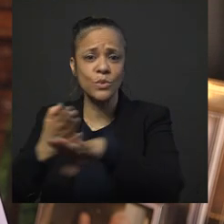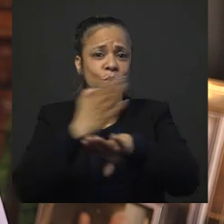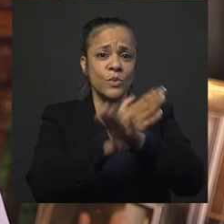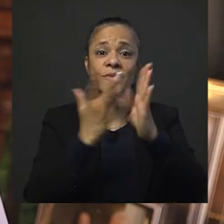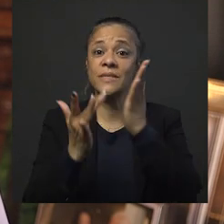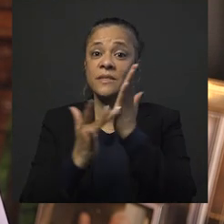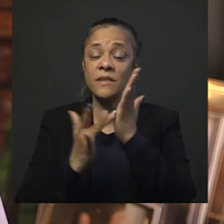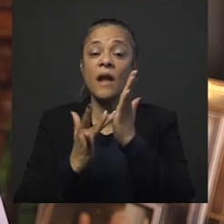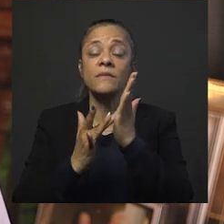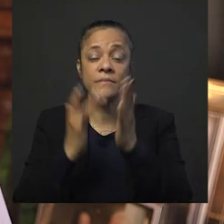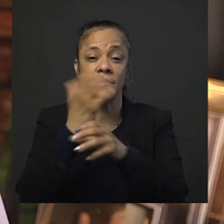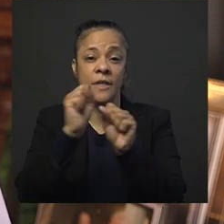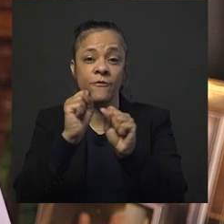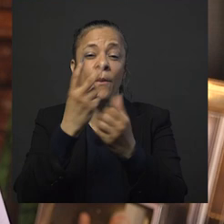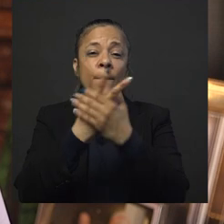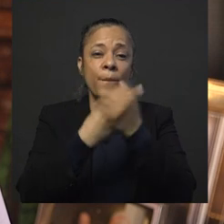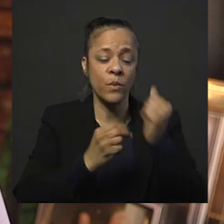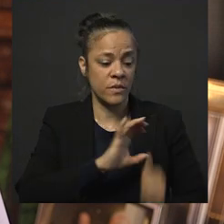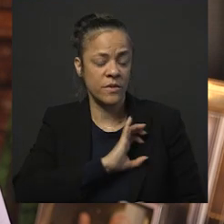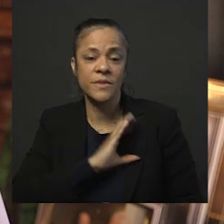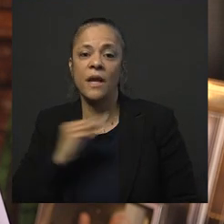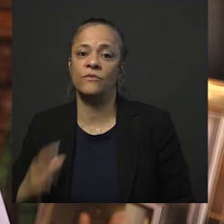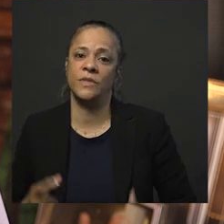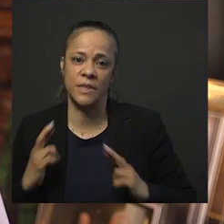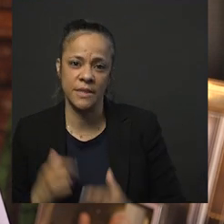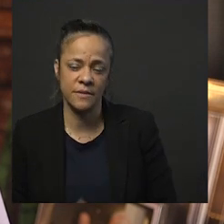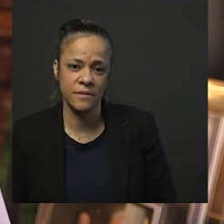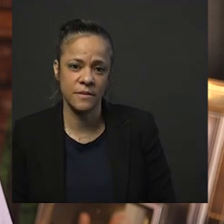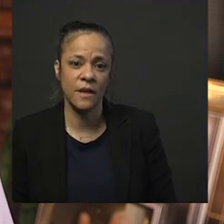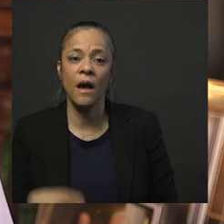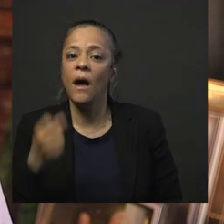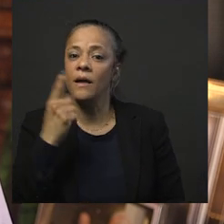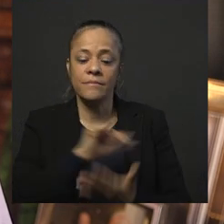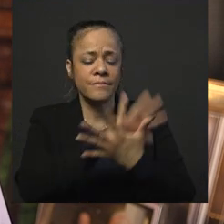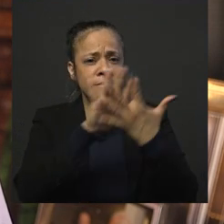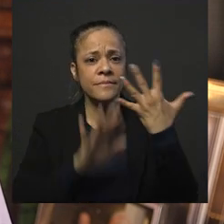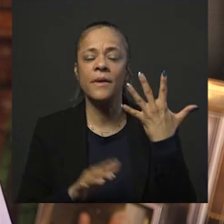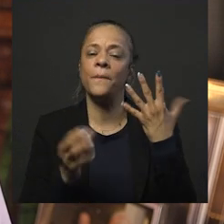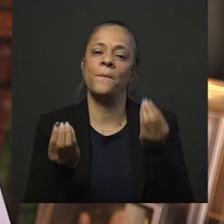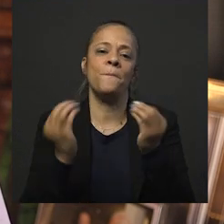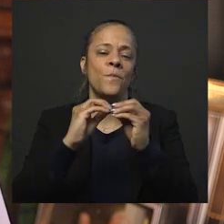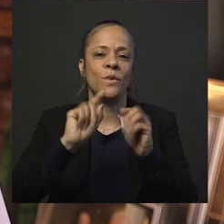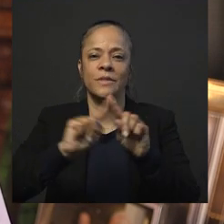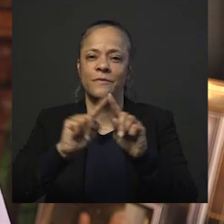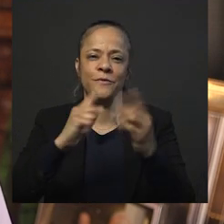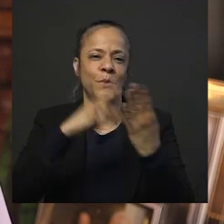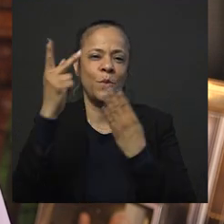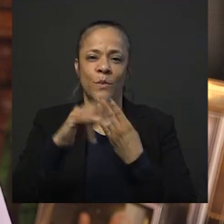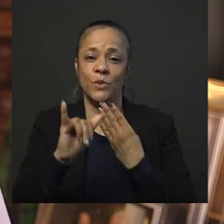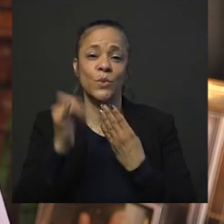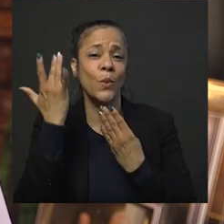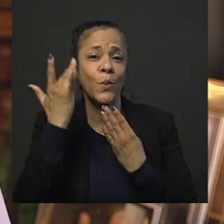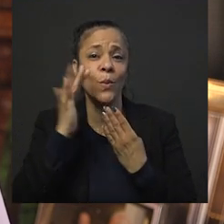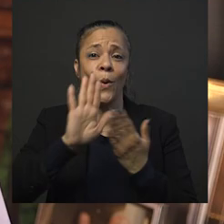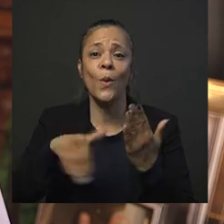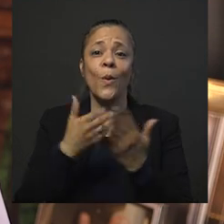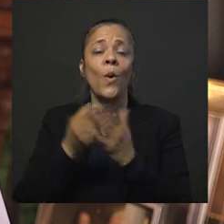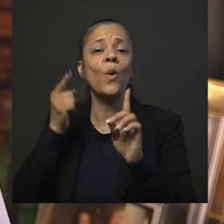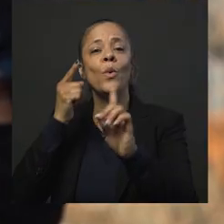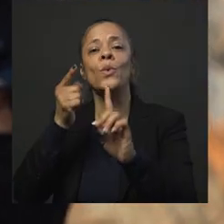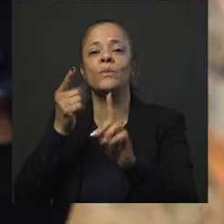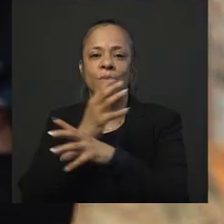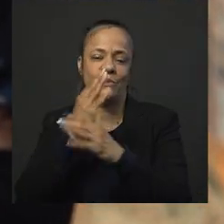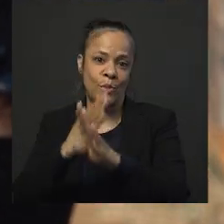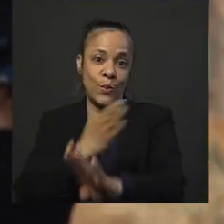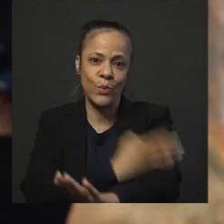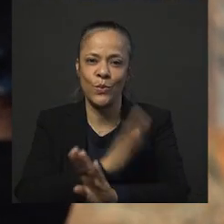countless other initiatives, all with the goal of improving your safety. Since 2013, we've hired over 700 police officers